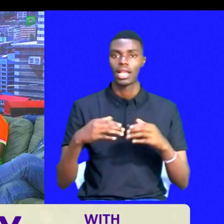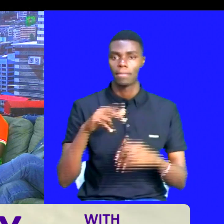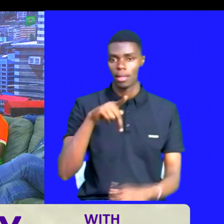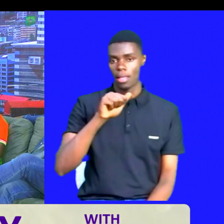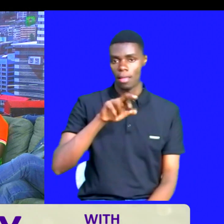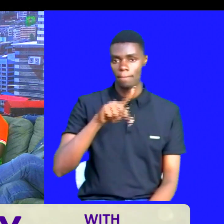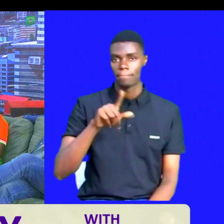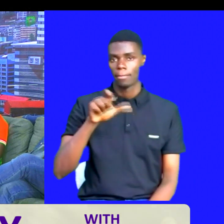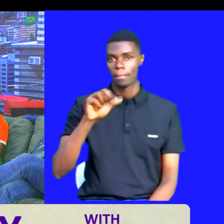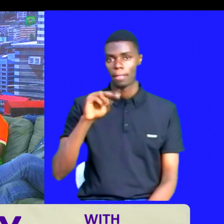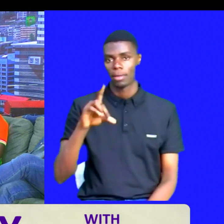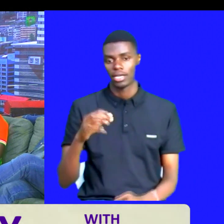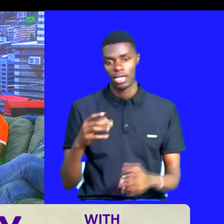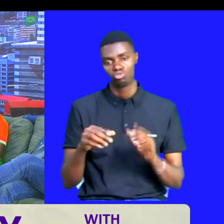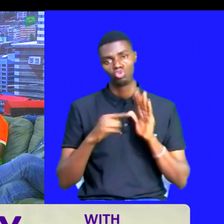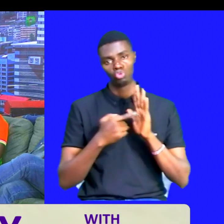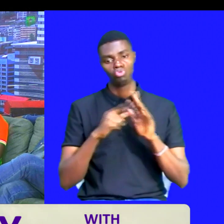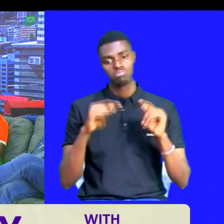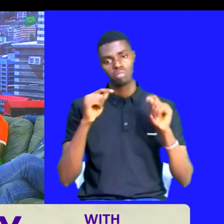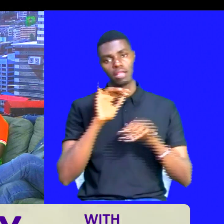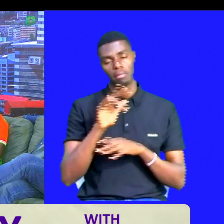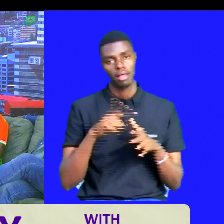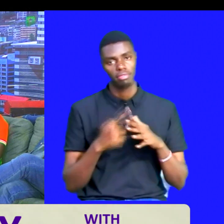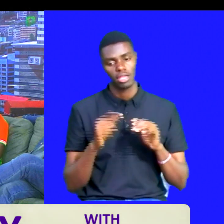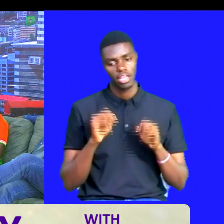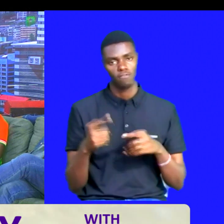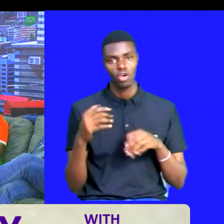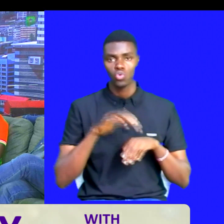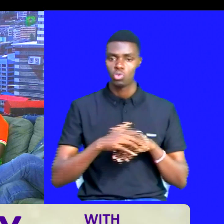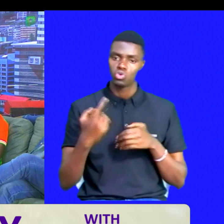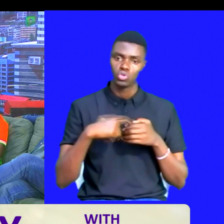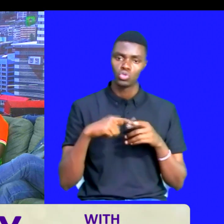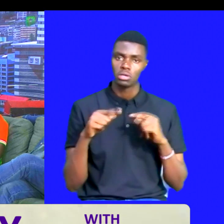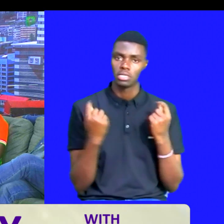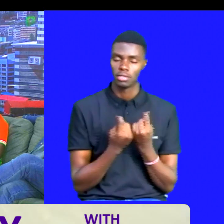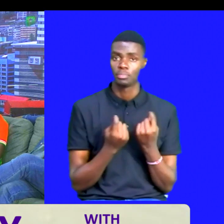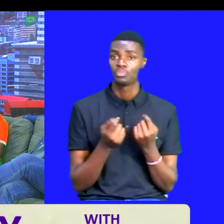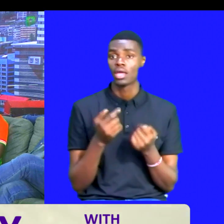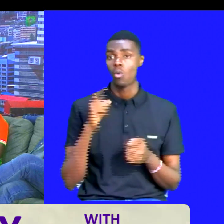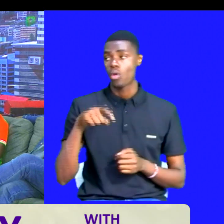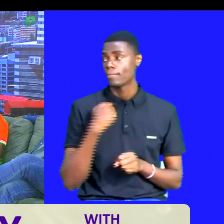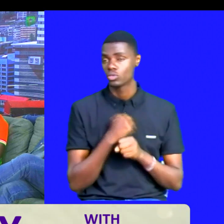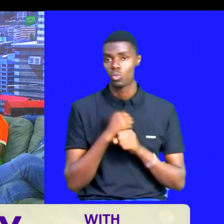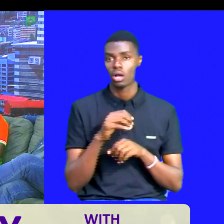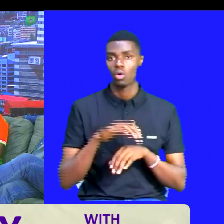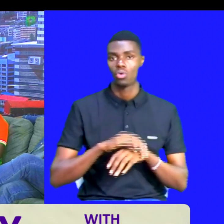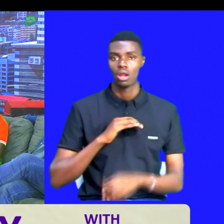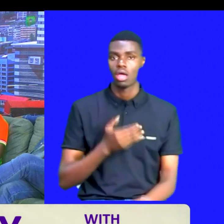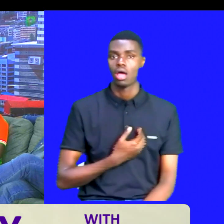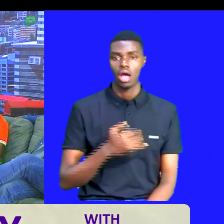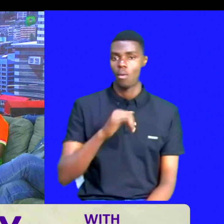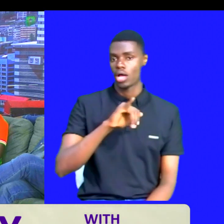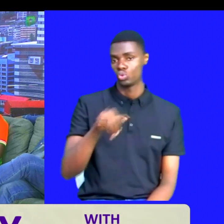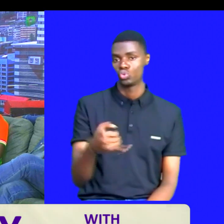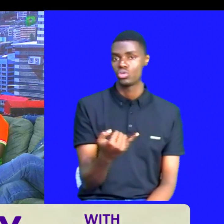you can do, and if you're good, you join the national team. So another thing, maybe we need to work on our junior